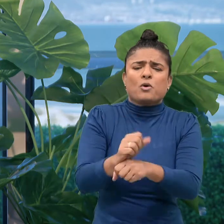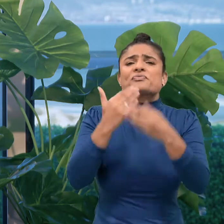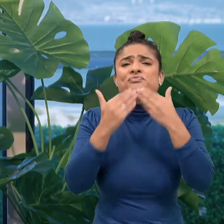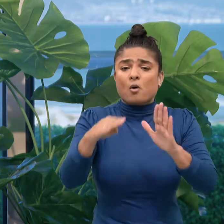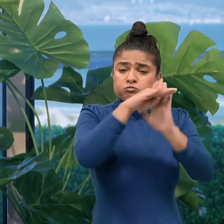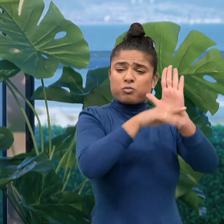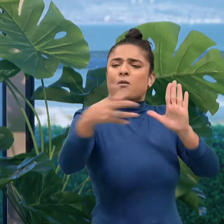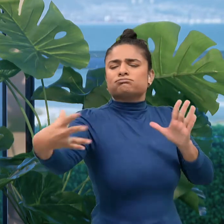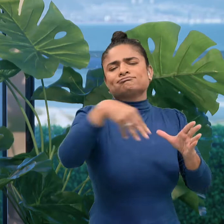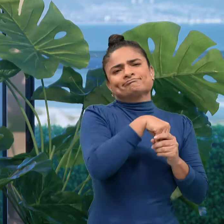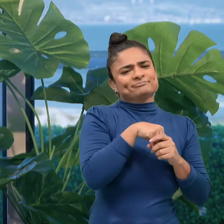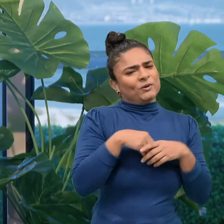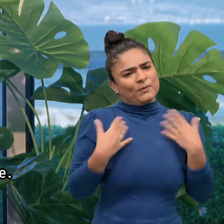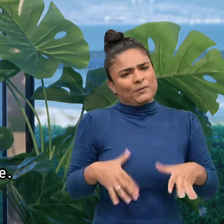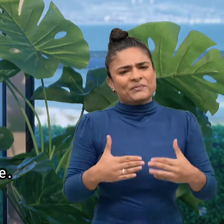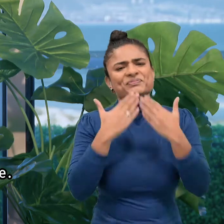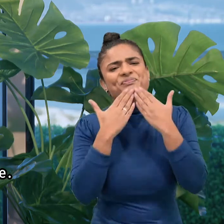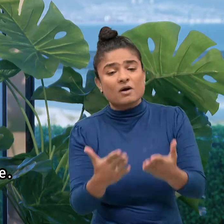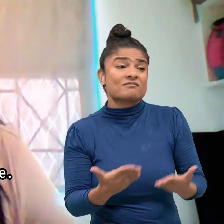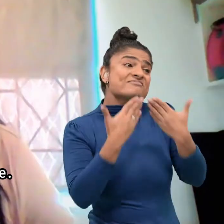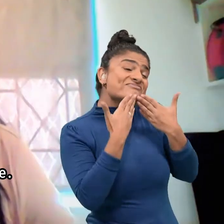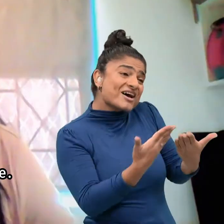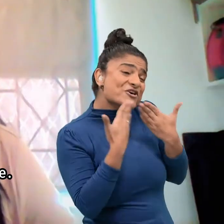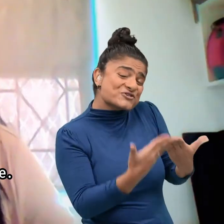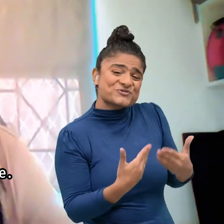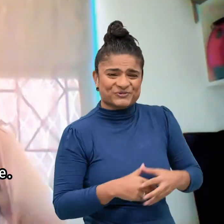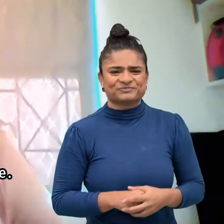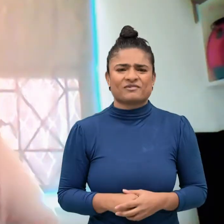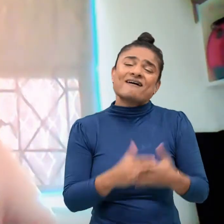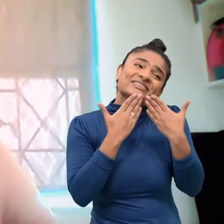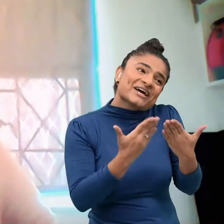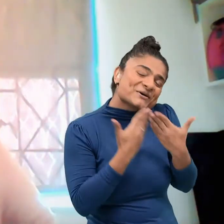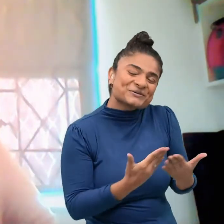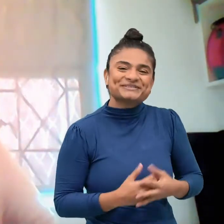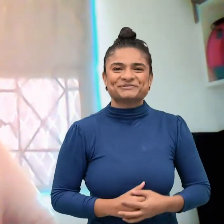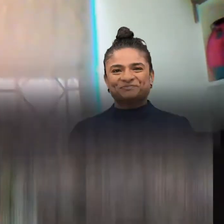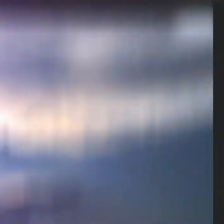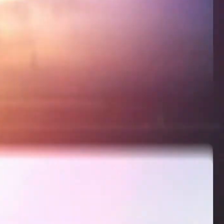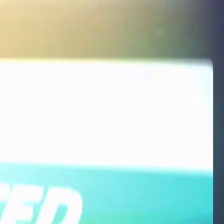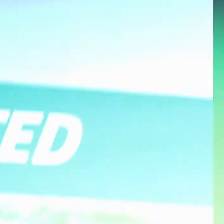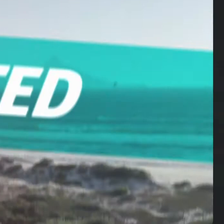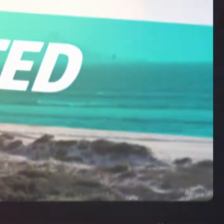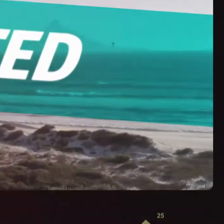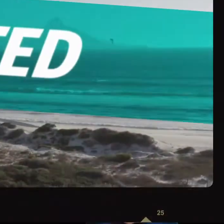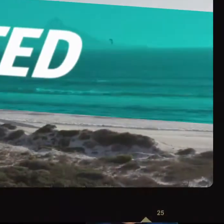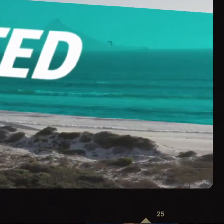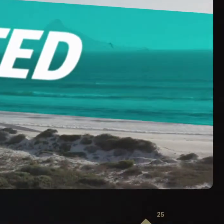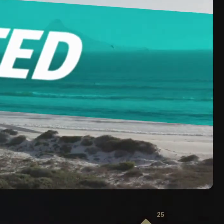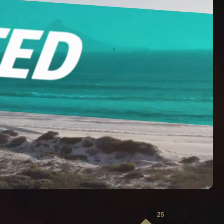doing and for coming on to our show. Thank you for joining us, Bernadette. Thank you so much.